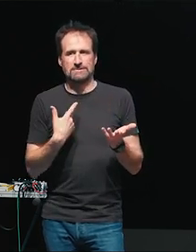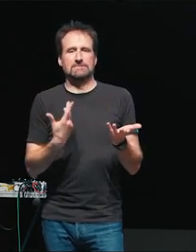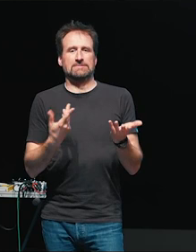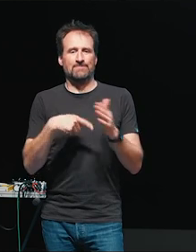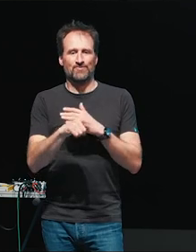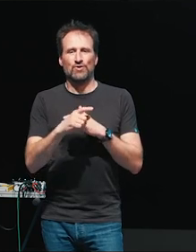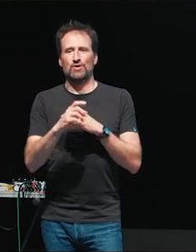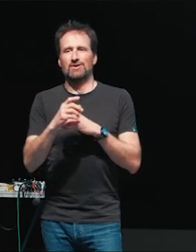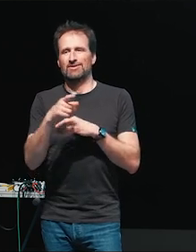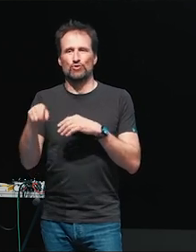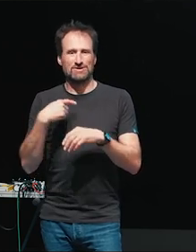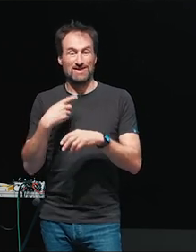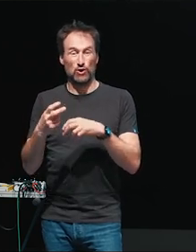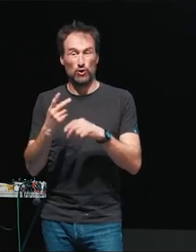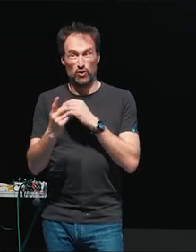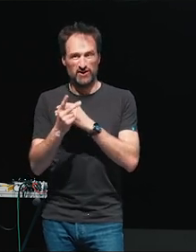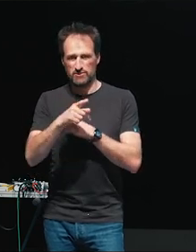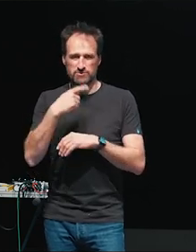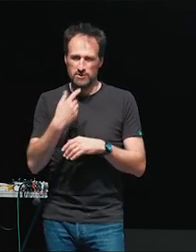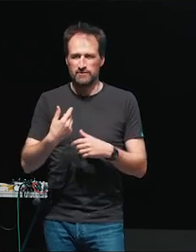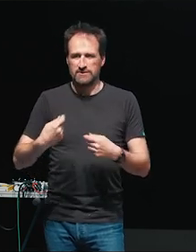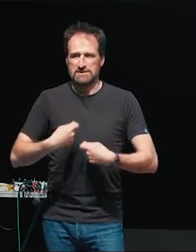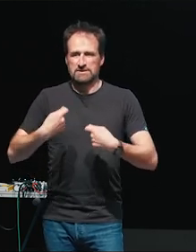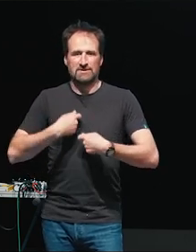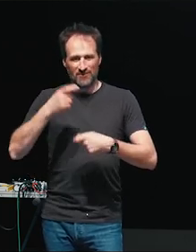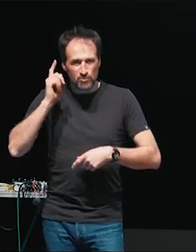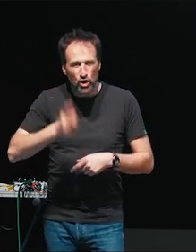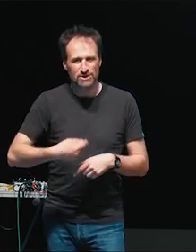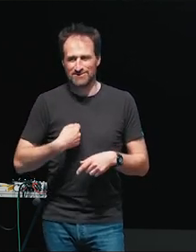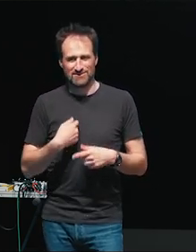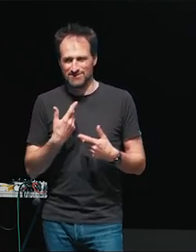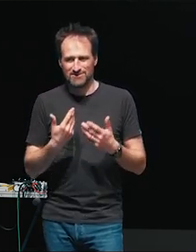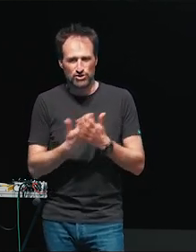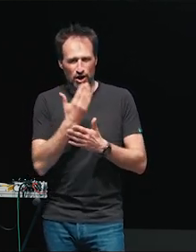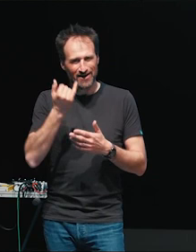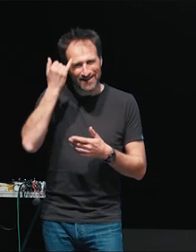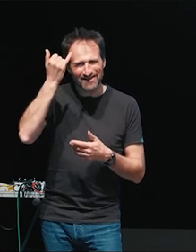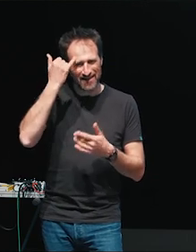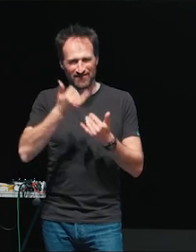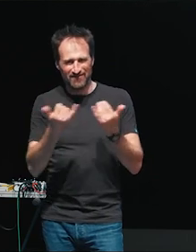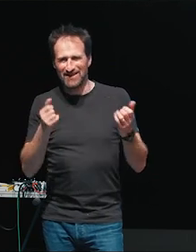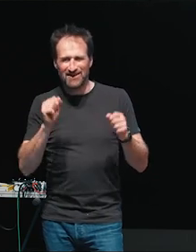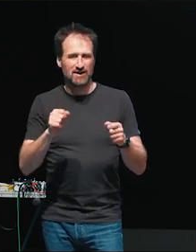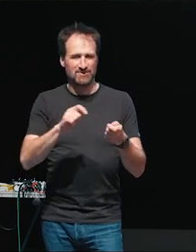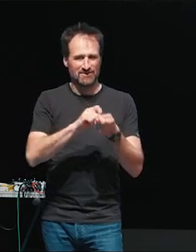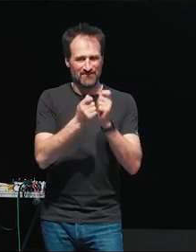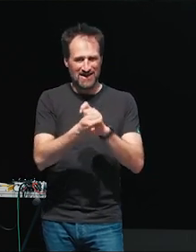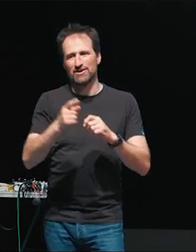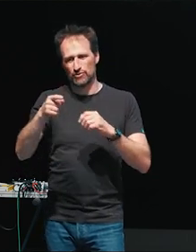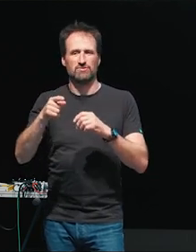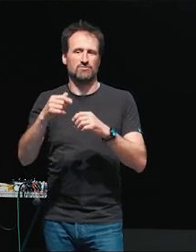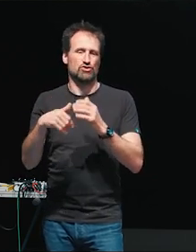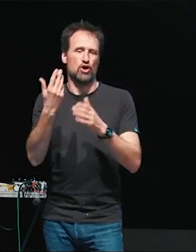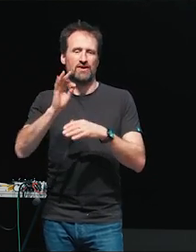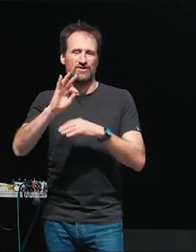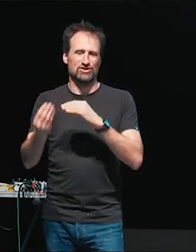find creative ways to add these features. So we experimented with web architectures, and I'm here to tell you about the results for that, the pros